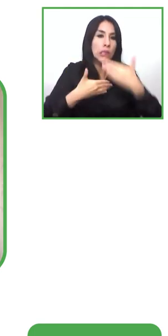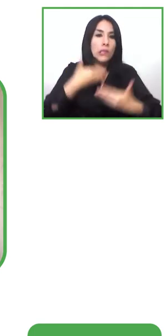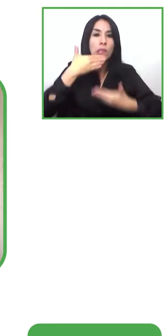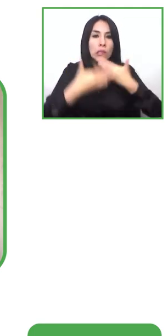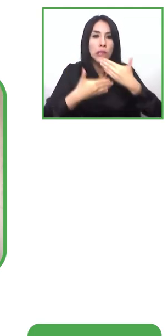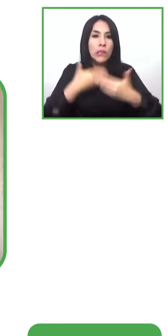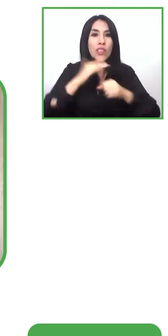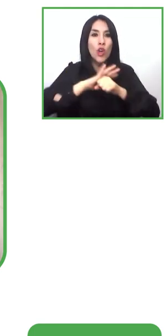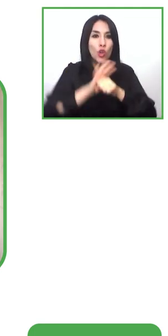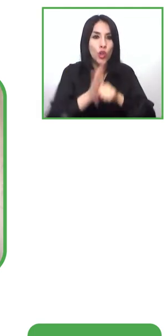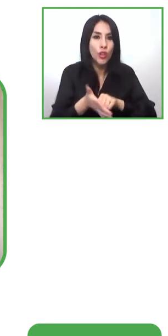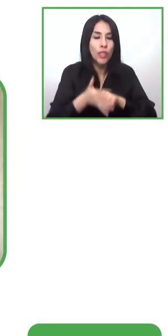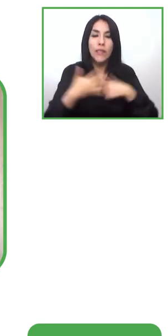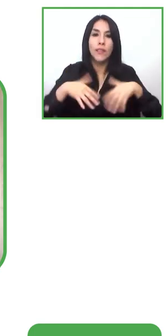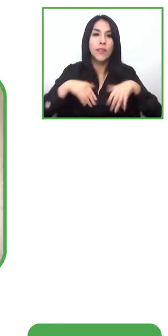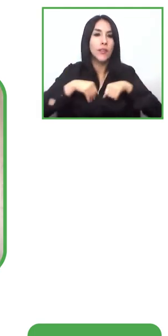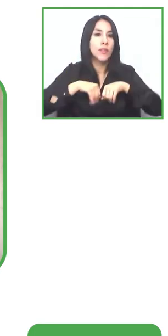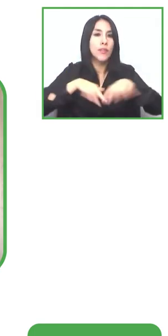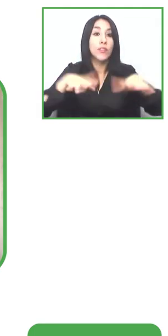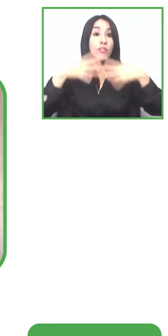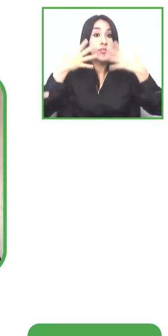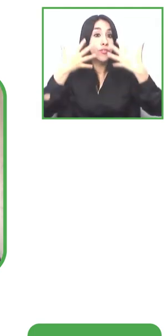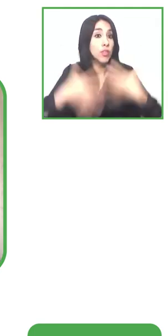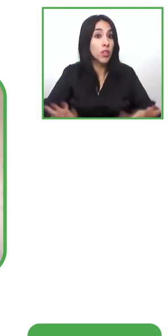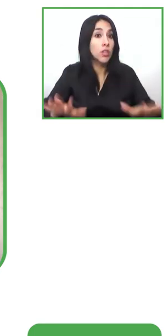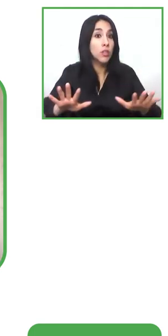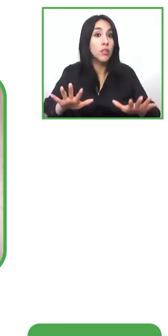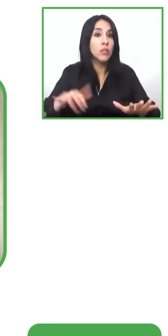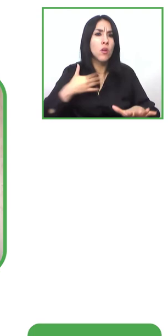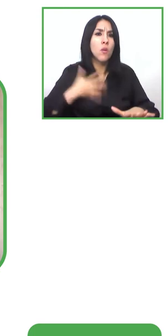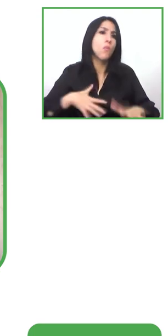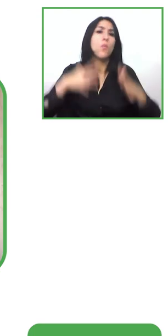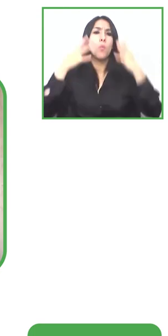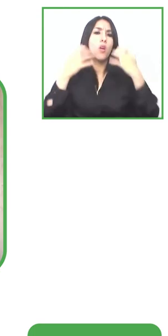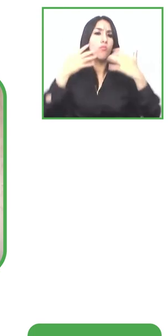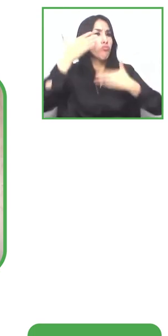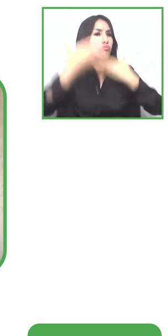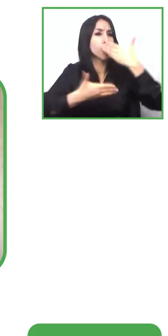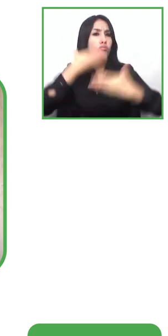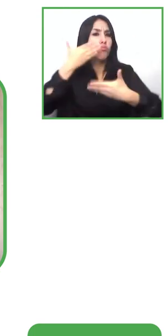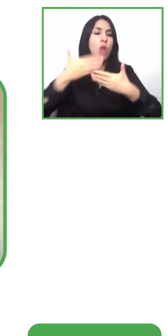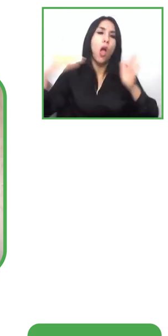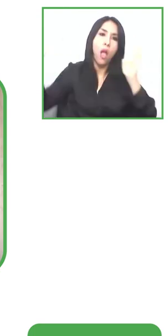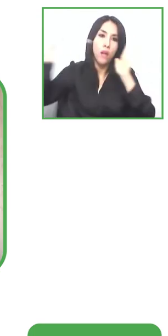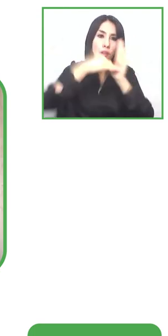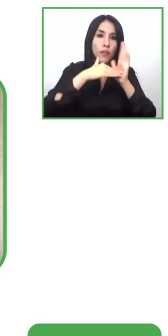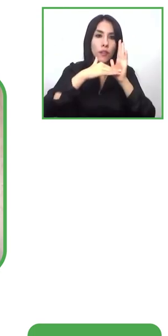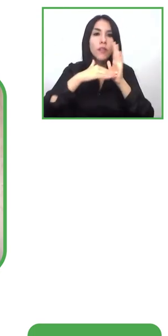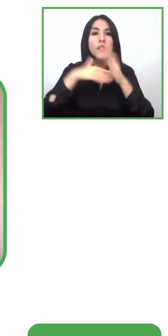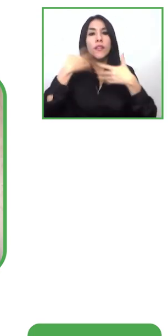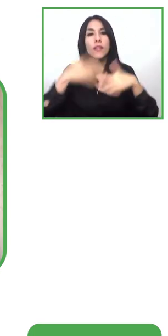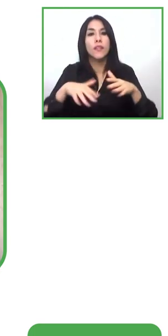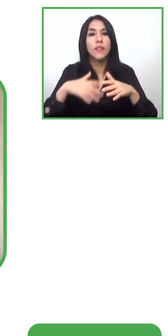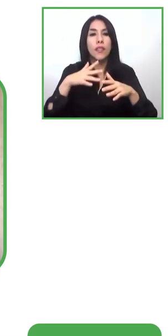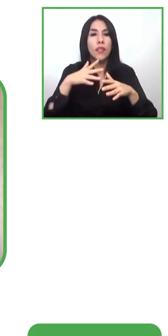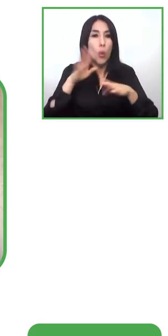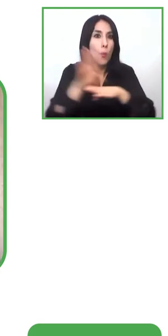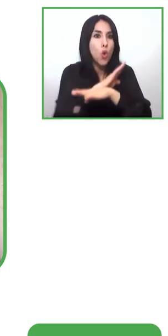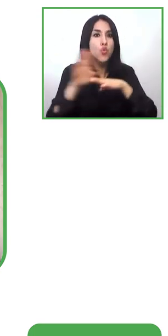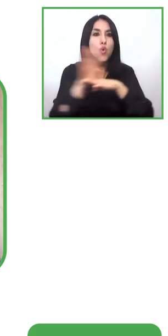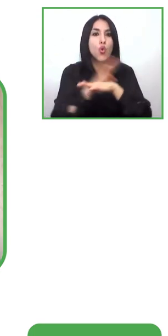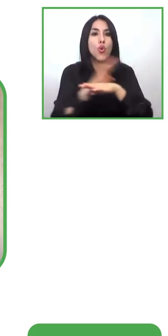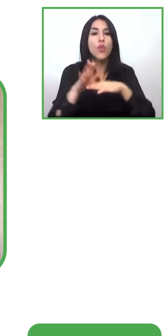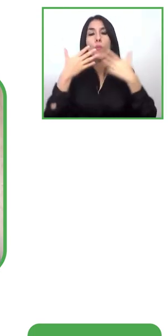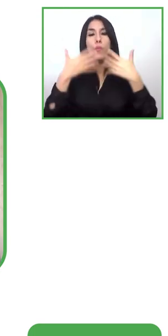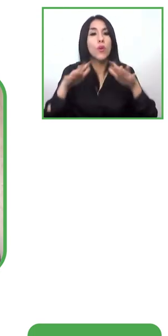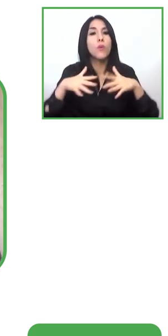revenue, but we've been able to maintain 95% of our jobs. And so we're thankful for that. And as we come out of COVID now, we're